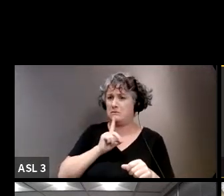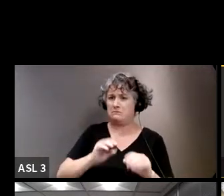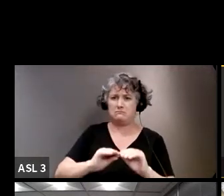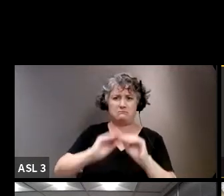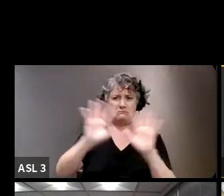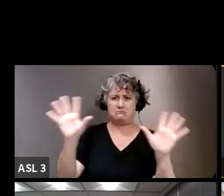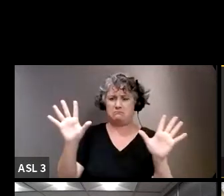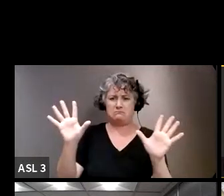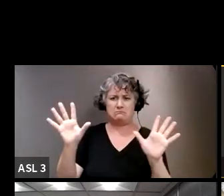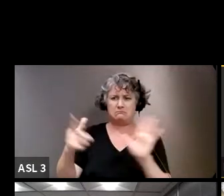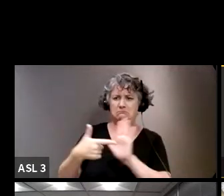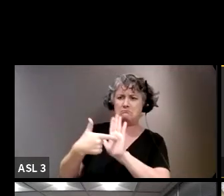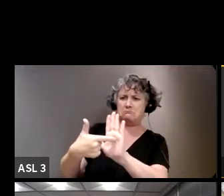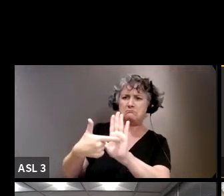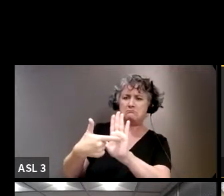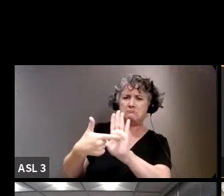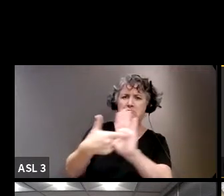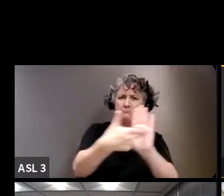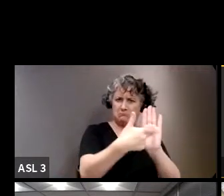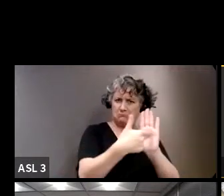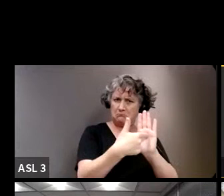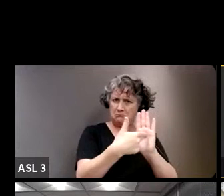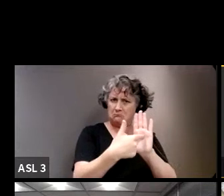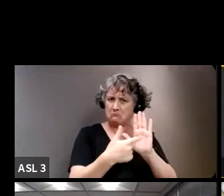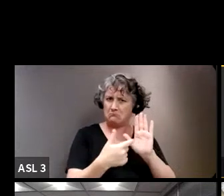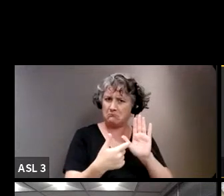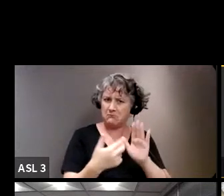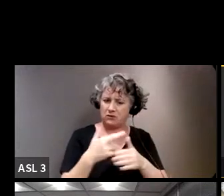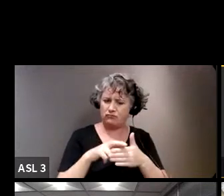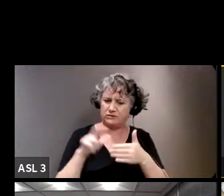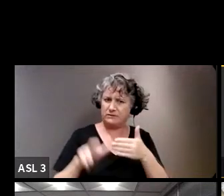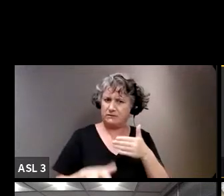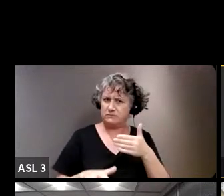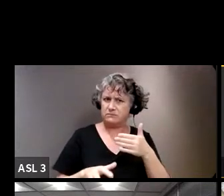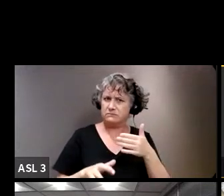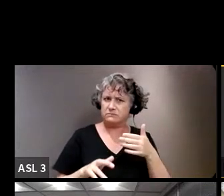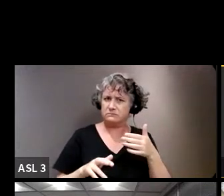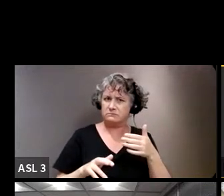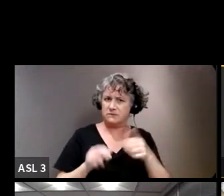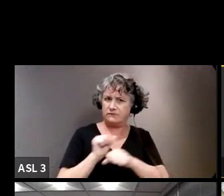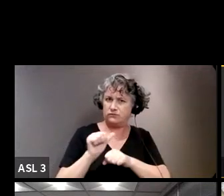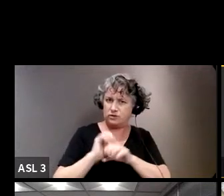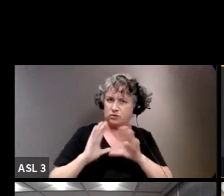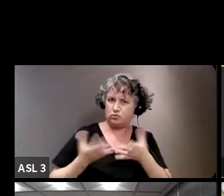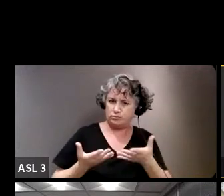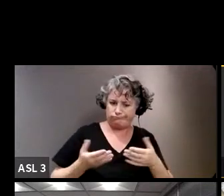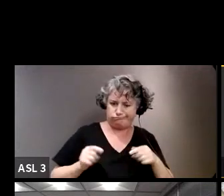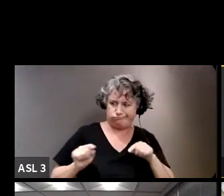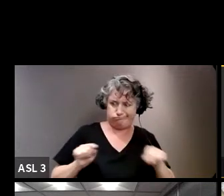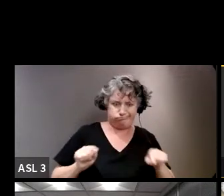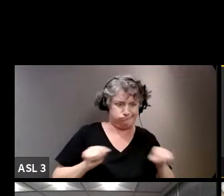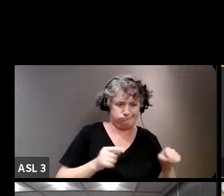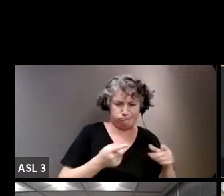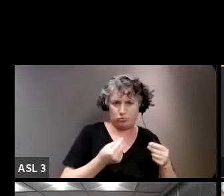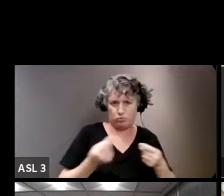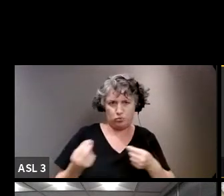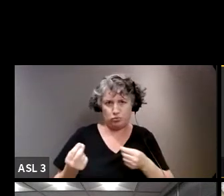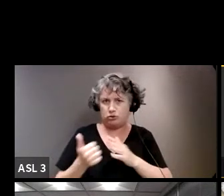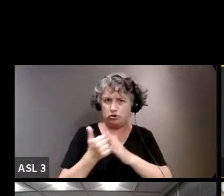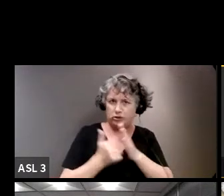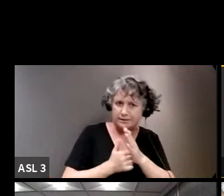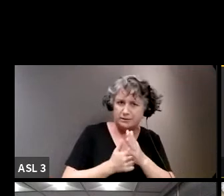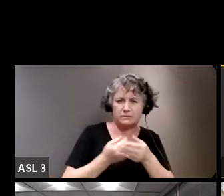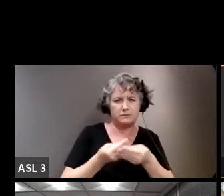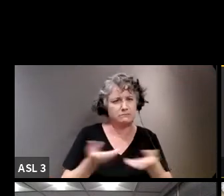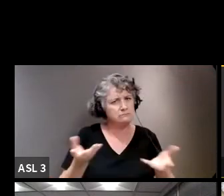with the results of these uh of these working groups and of the agendas